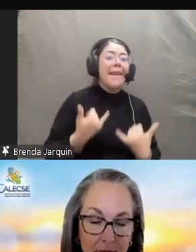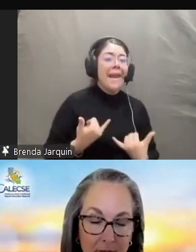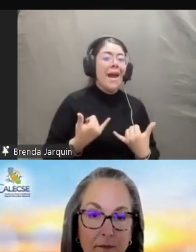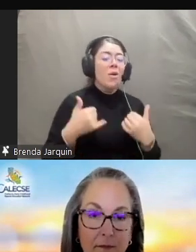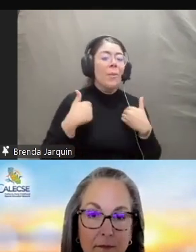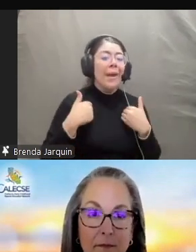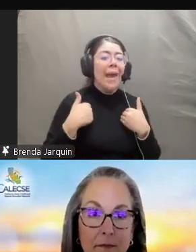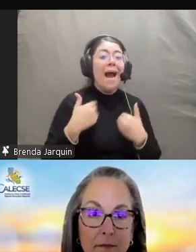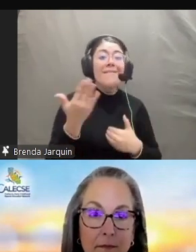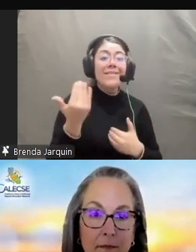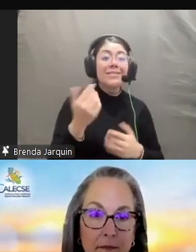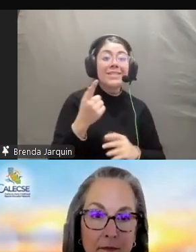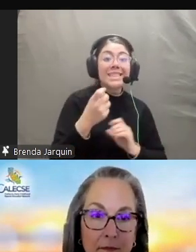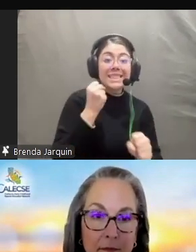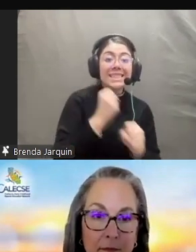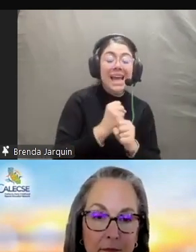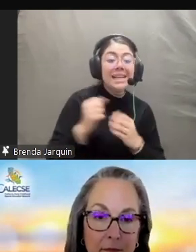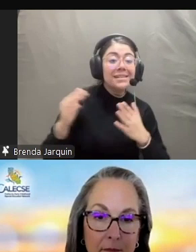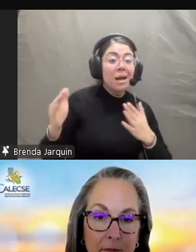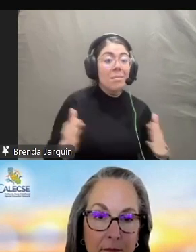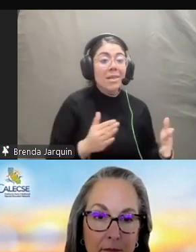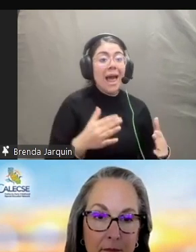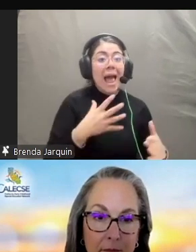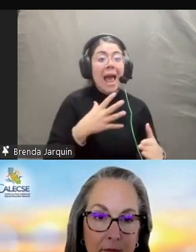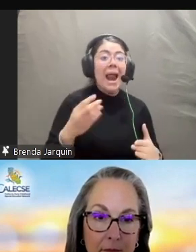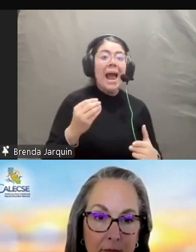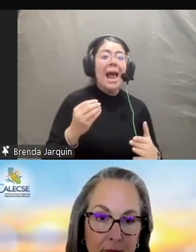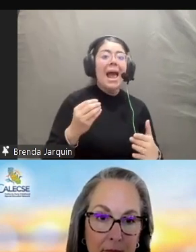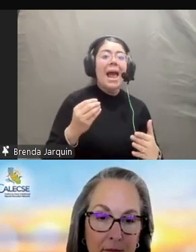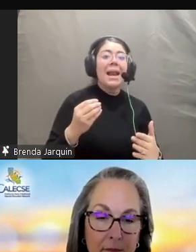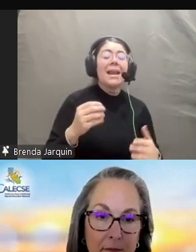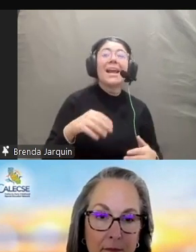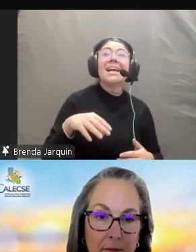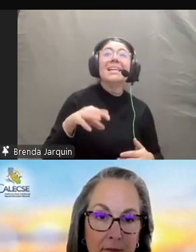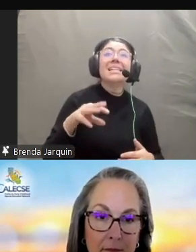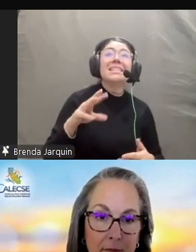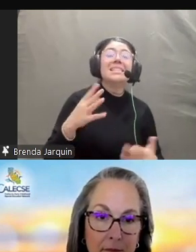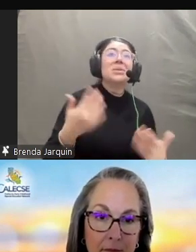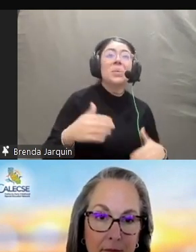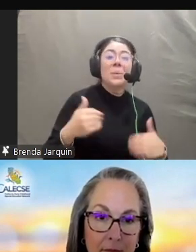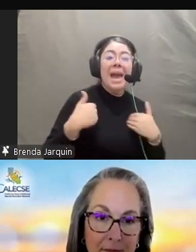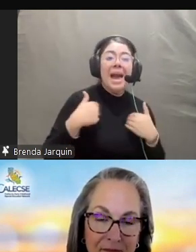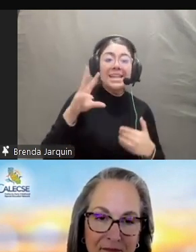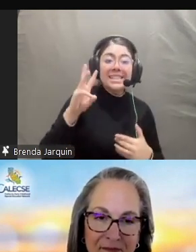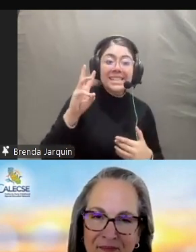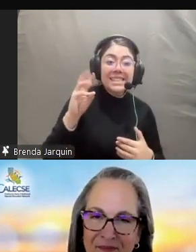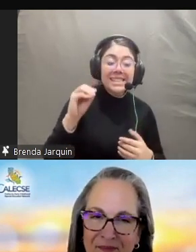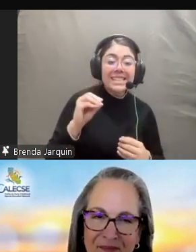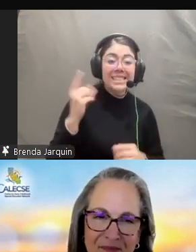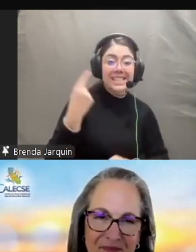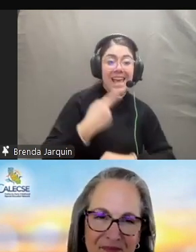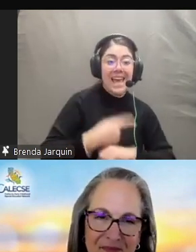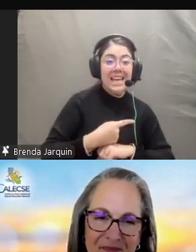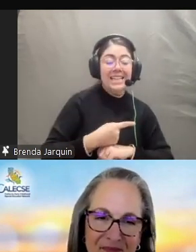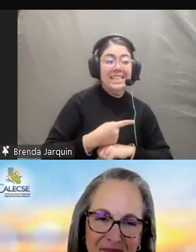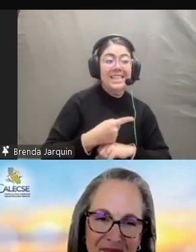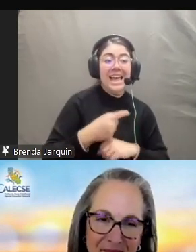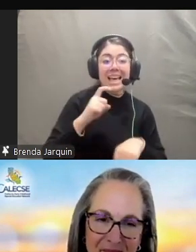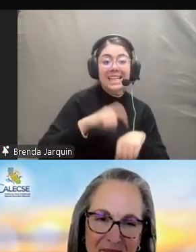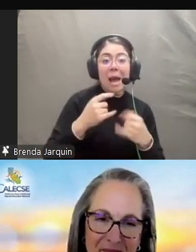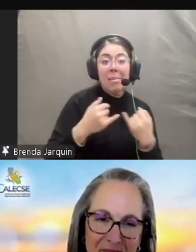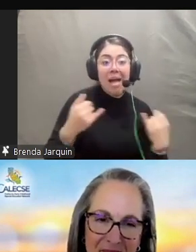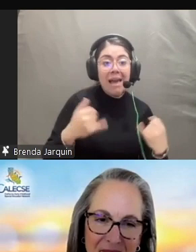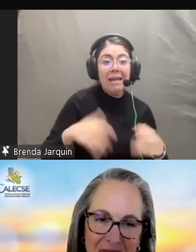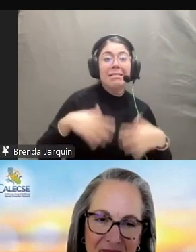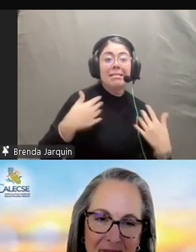be considered by the parent, and then our 60-day timeline, and the kid is 2-9. So we've had to kind of talk through some of those